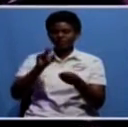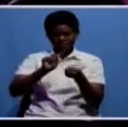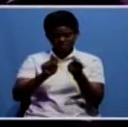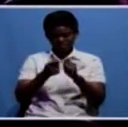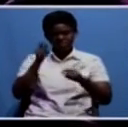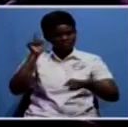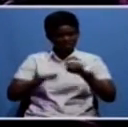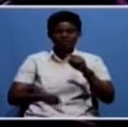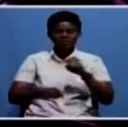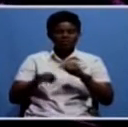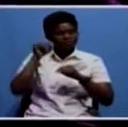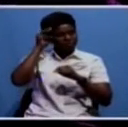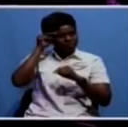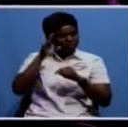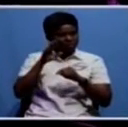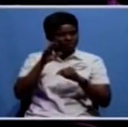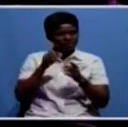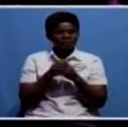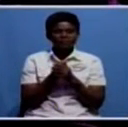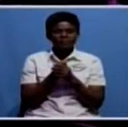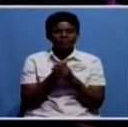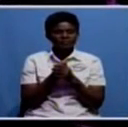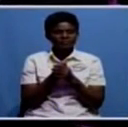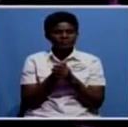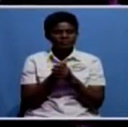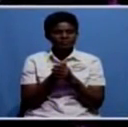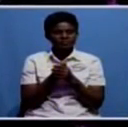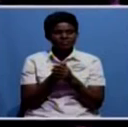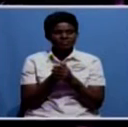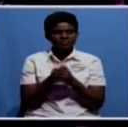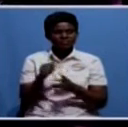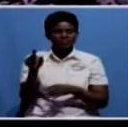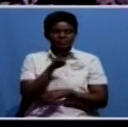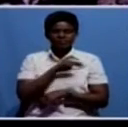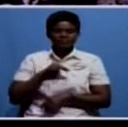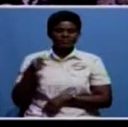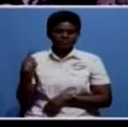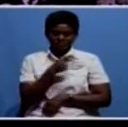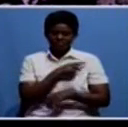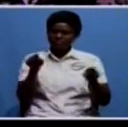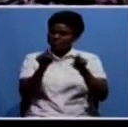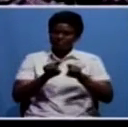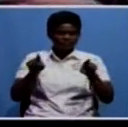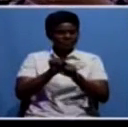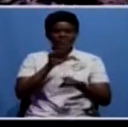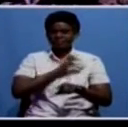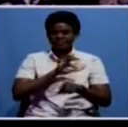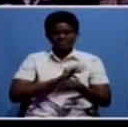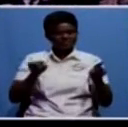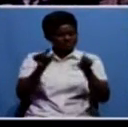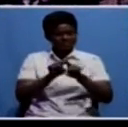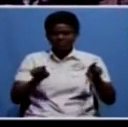And ministers and deputy minister and the parliamentarians get the same salaries. They get the